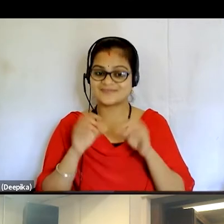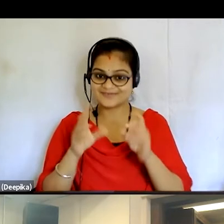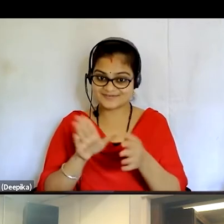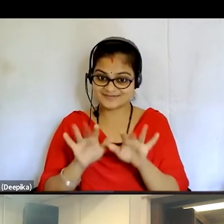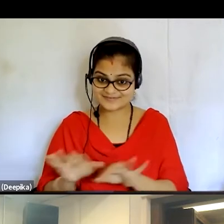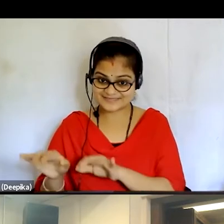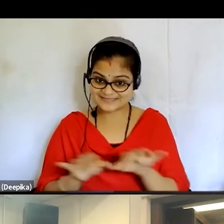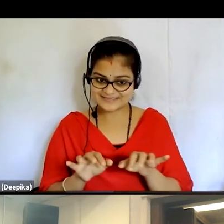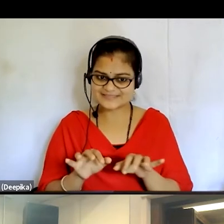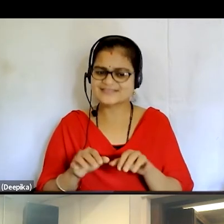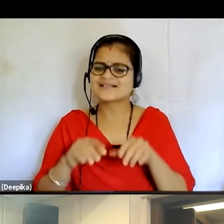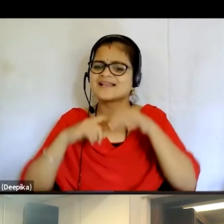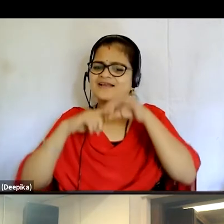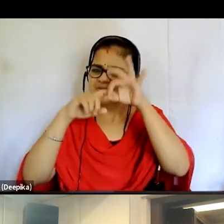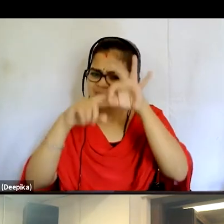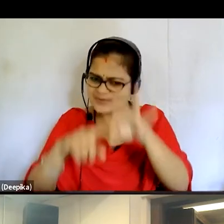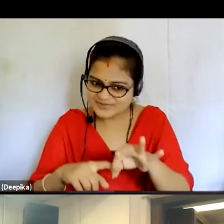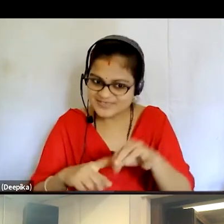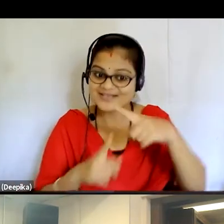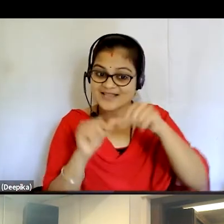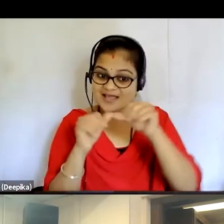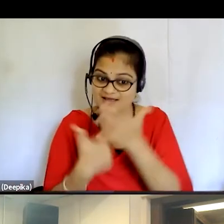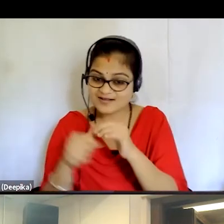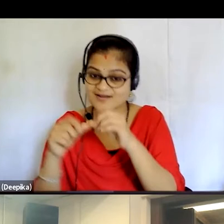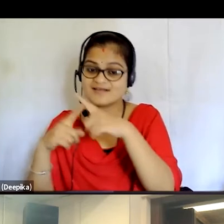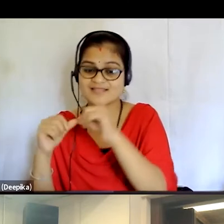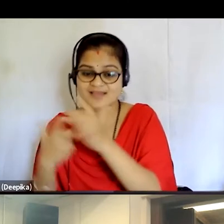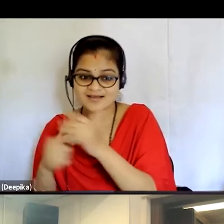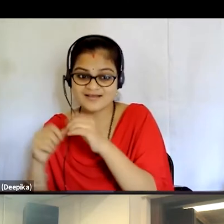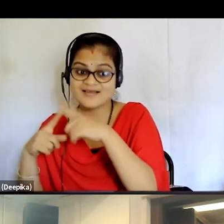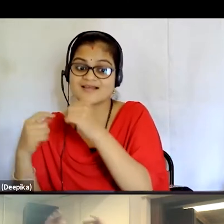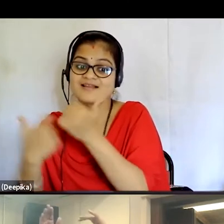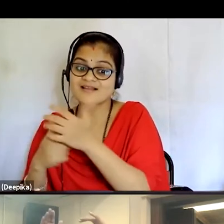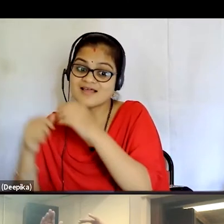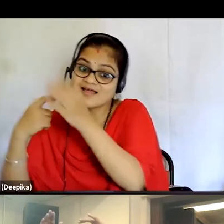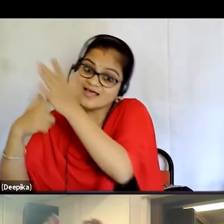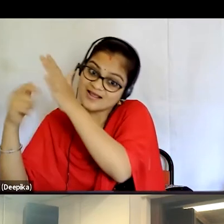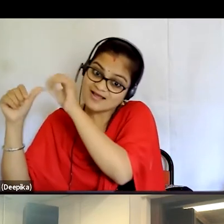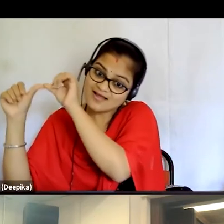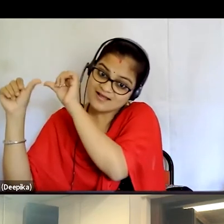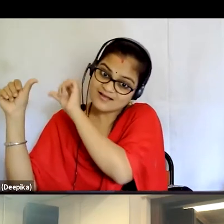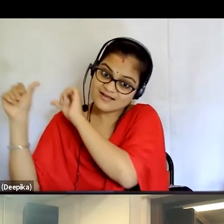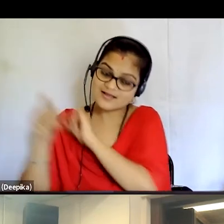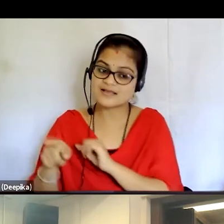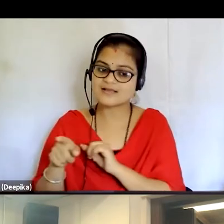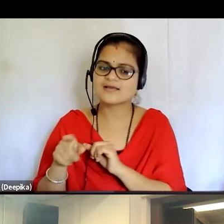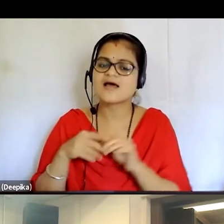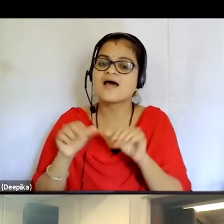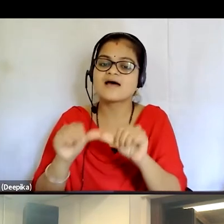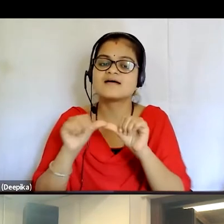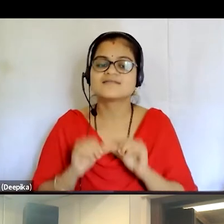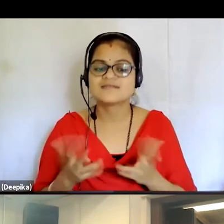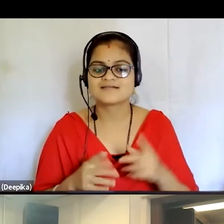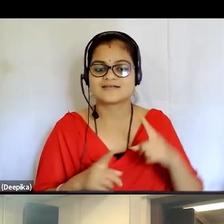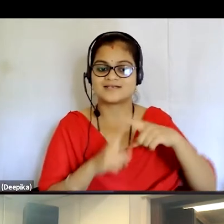okay, so you've got a question which is ta ra ra ra ra ra ra ra ra ra ra ra ra, and you've got an answer which